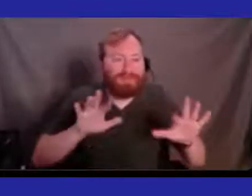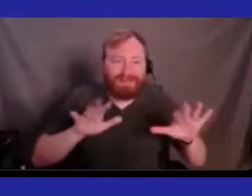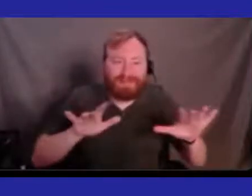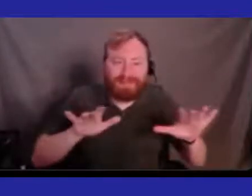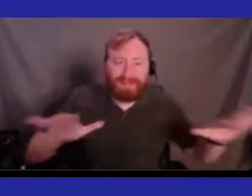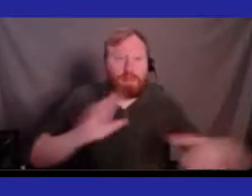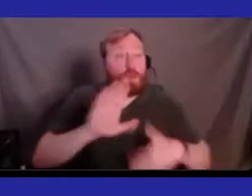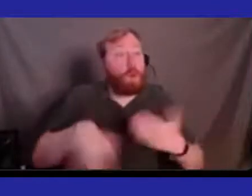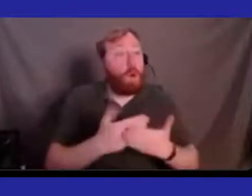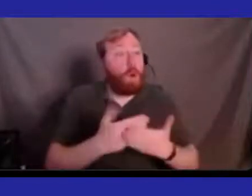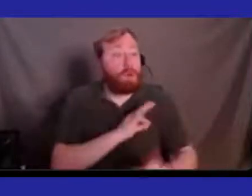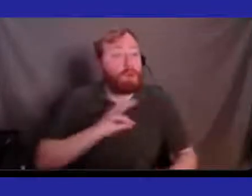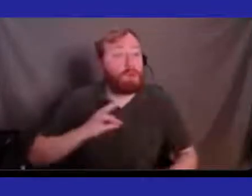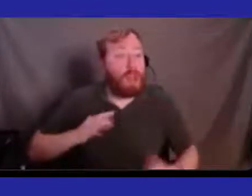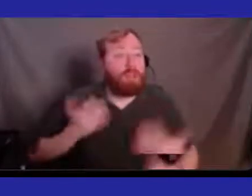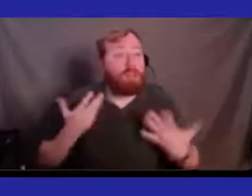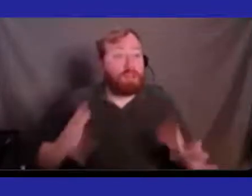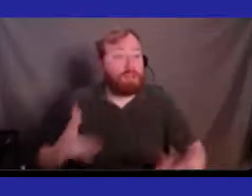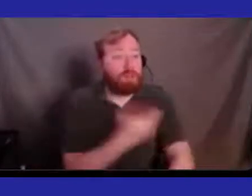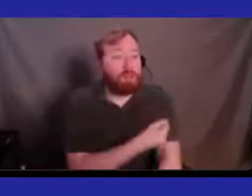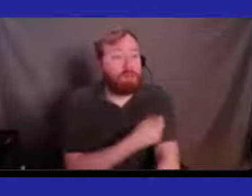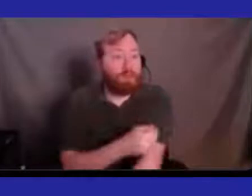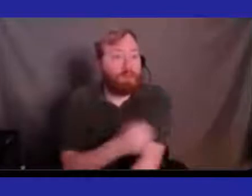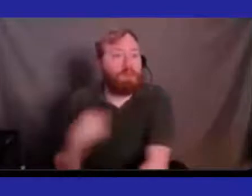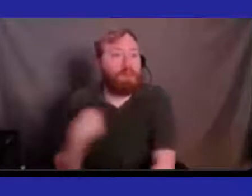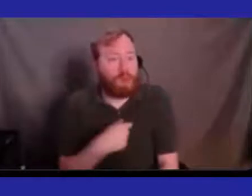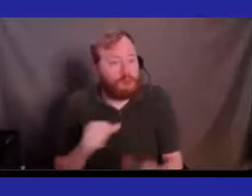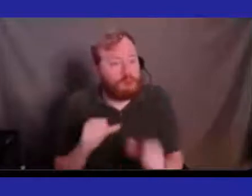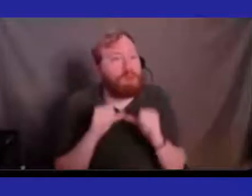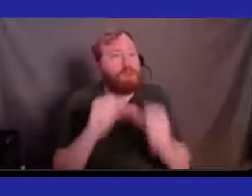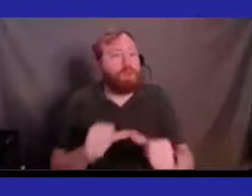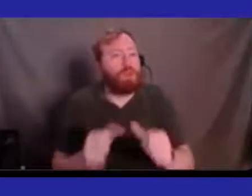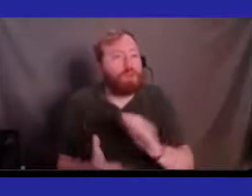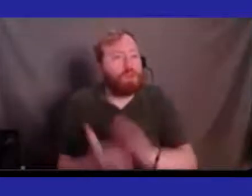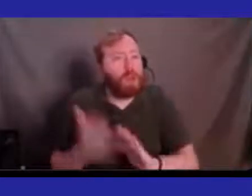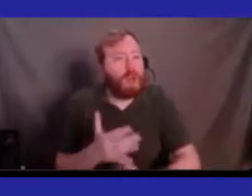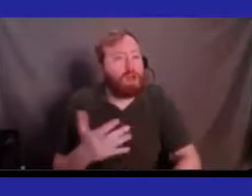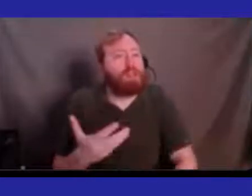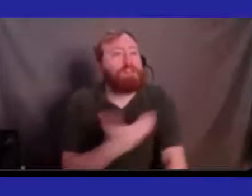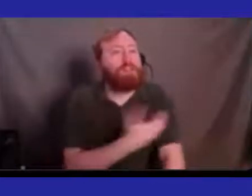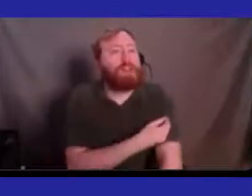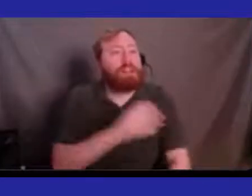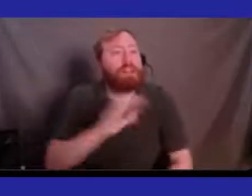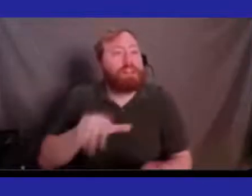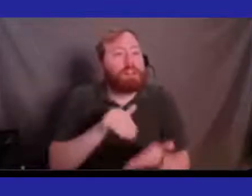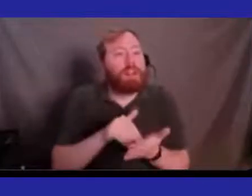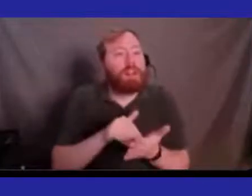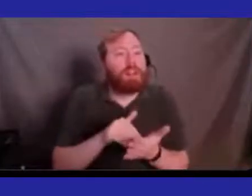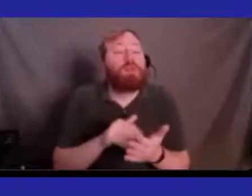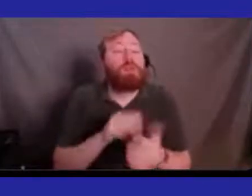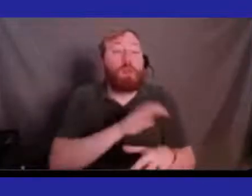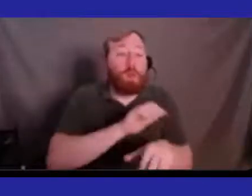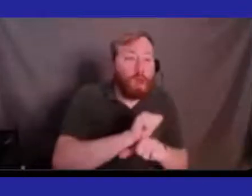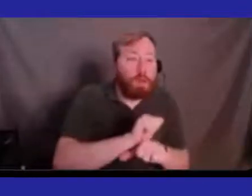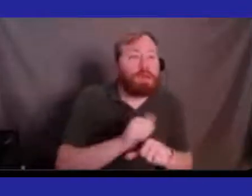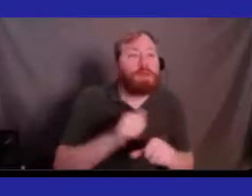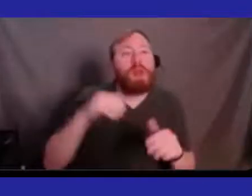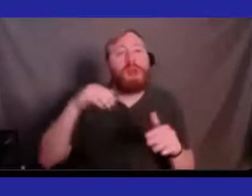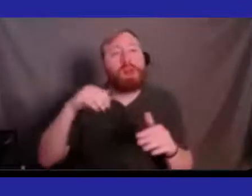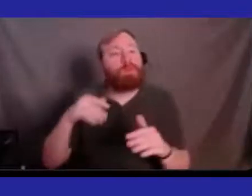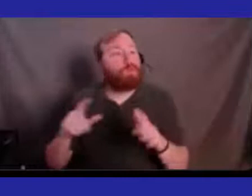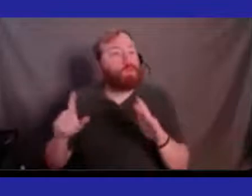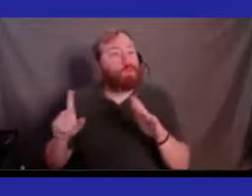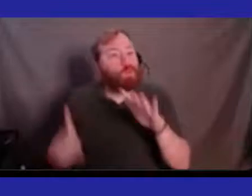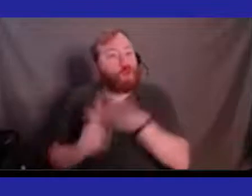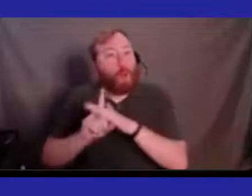vaccinated, and we continue to run the vaccine center with appointments and walk-in hours.